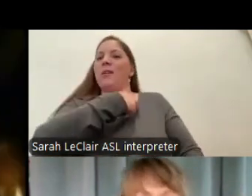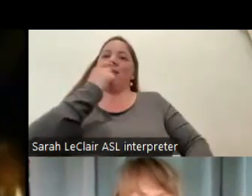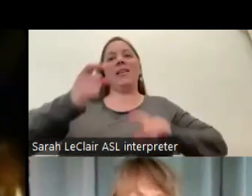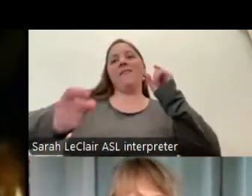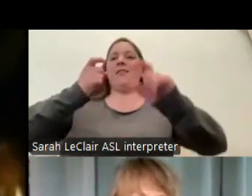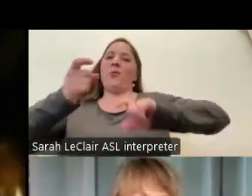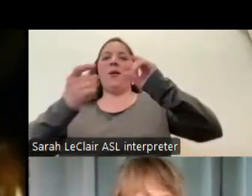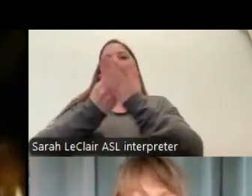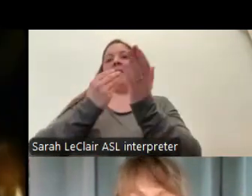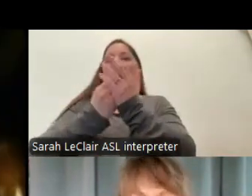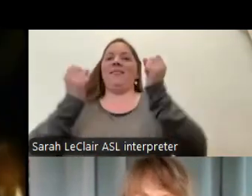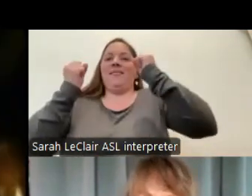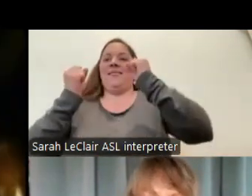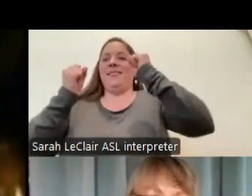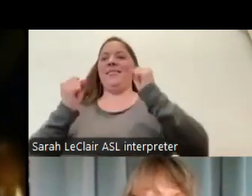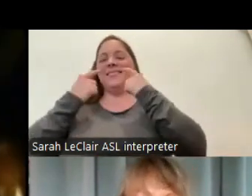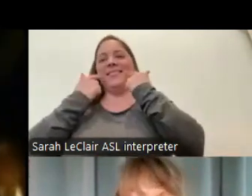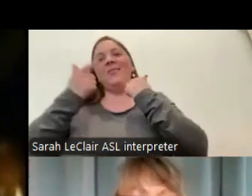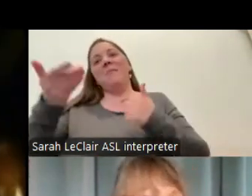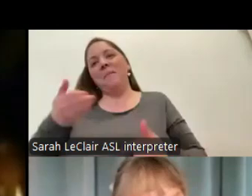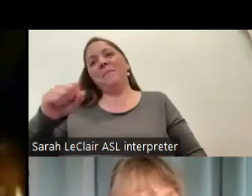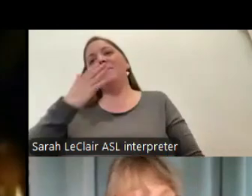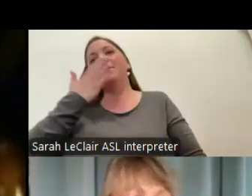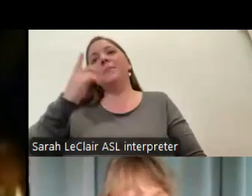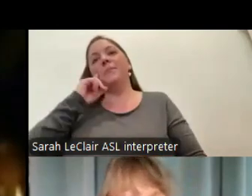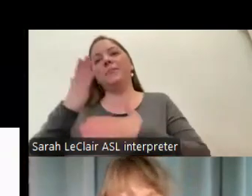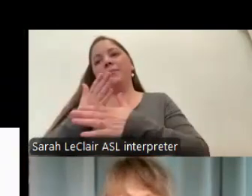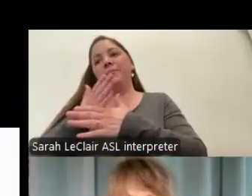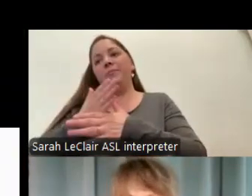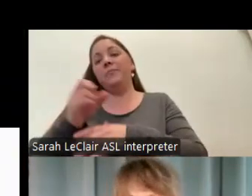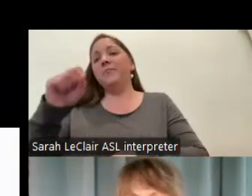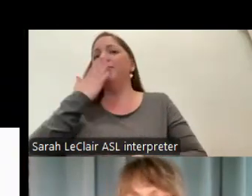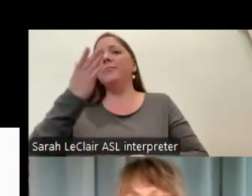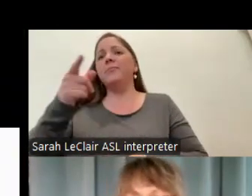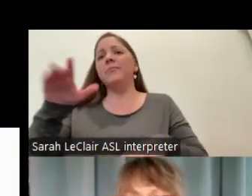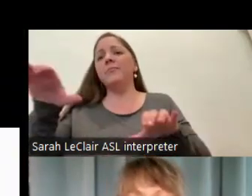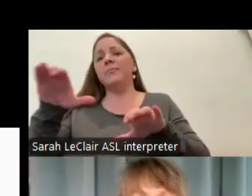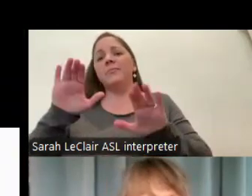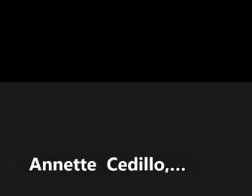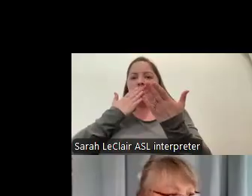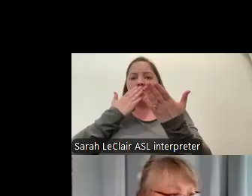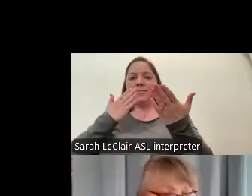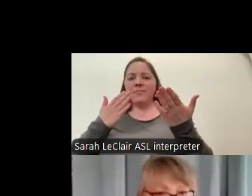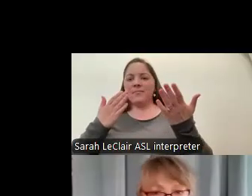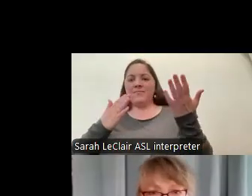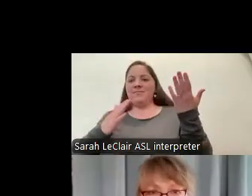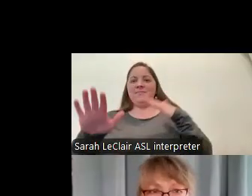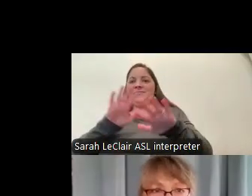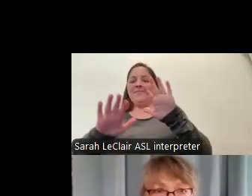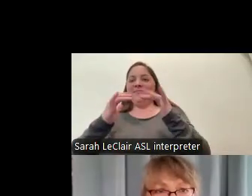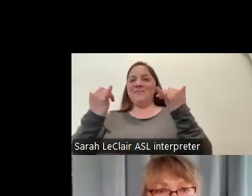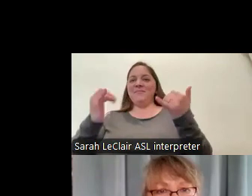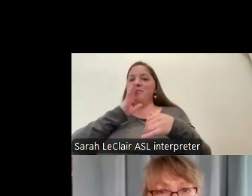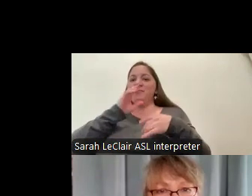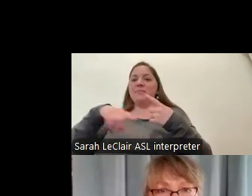left. You're welcome. Thank you for sharing. And for what you're doing is great work. And then now we're going to talk